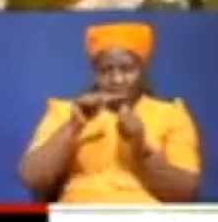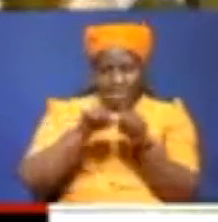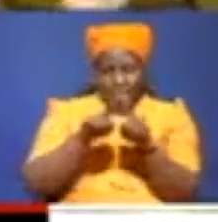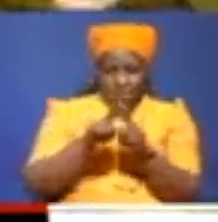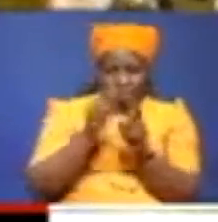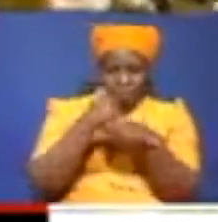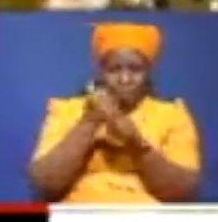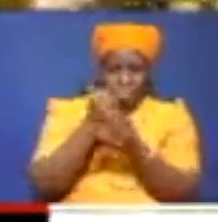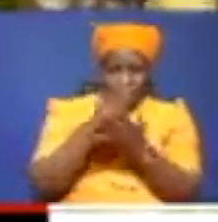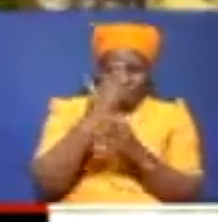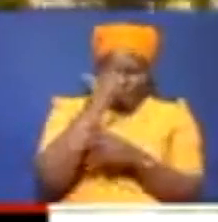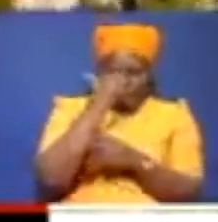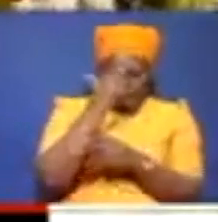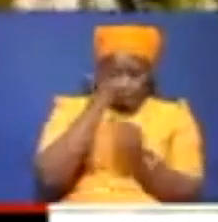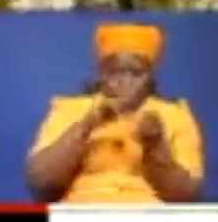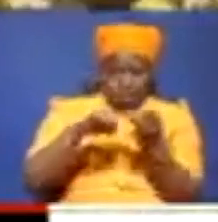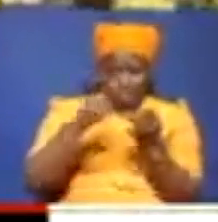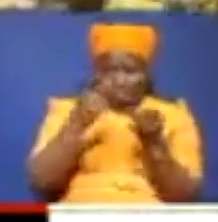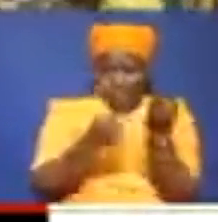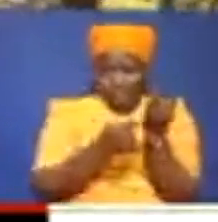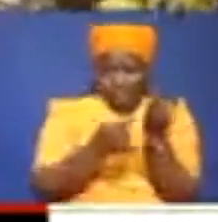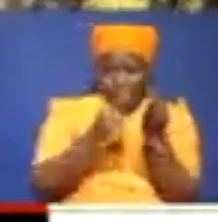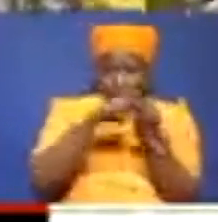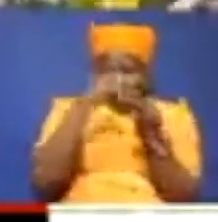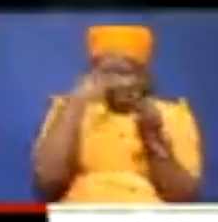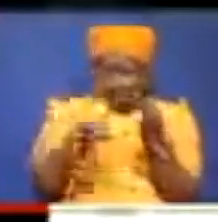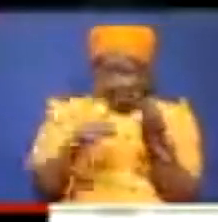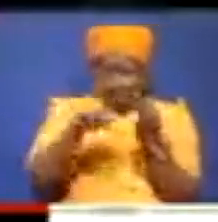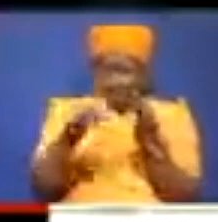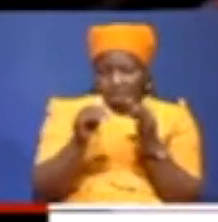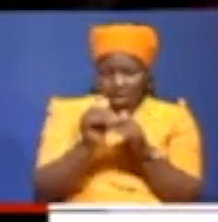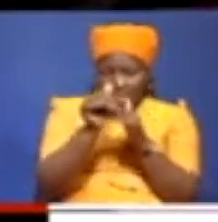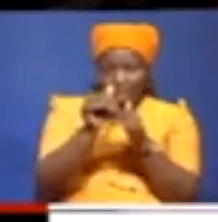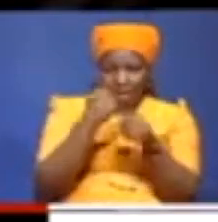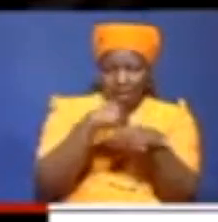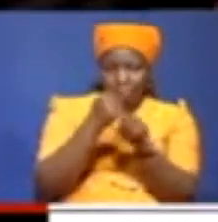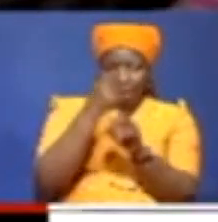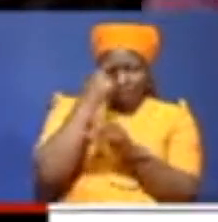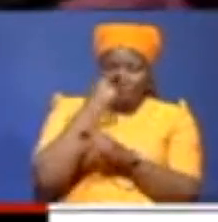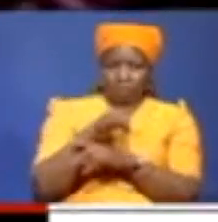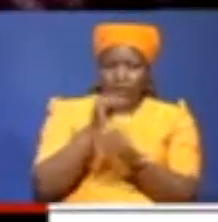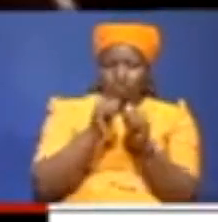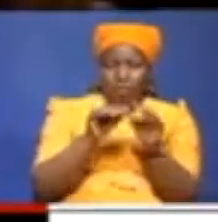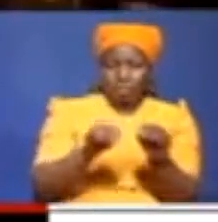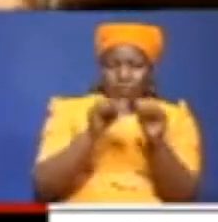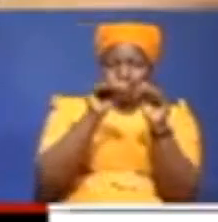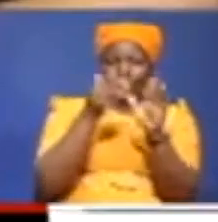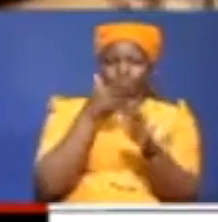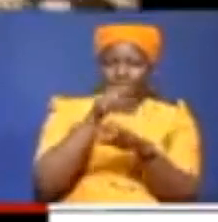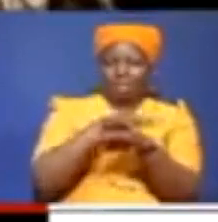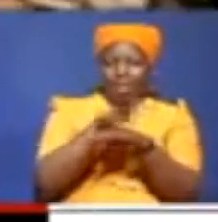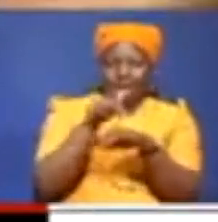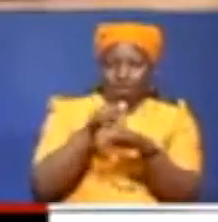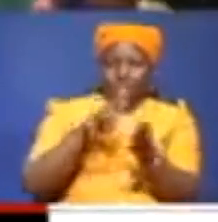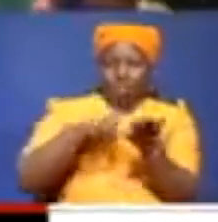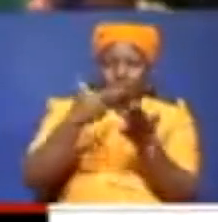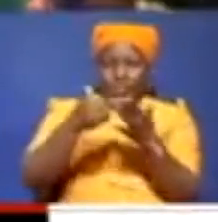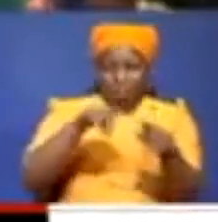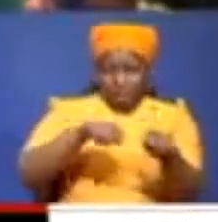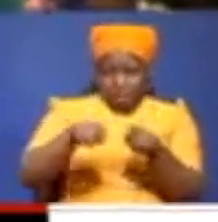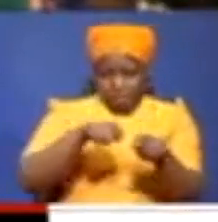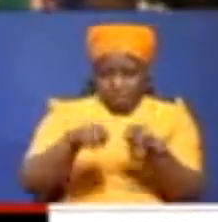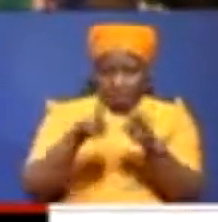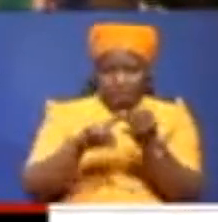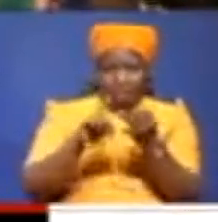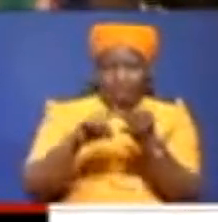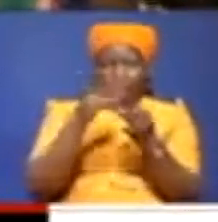Narok, Taita-Taveta and Kajiado are at the forefront in formulating policies that will promote better natural resource management,